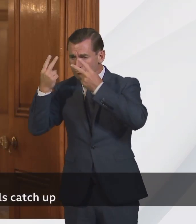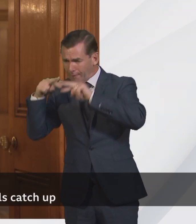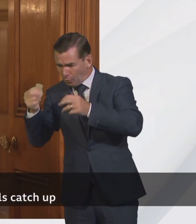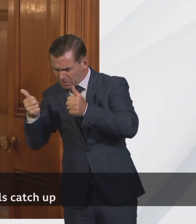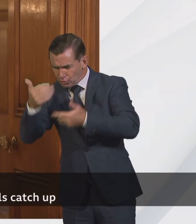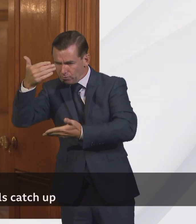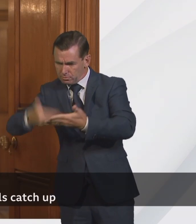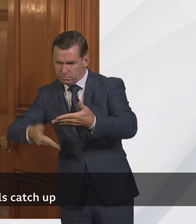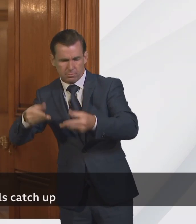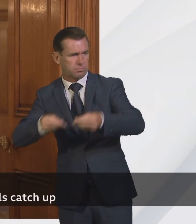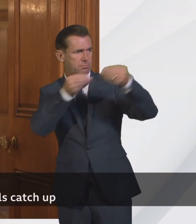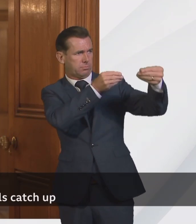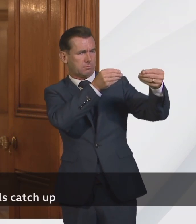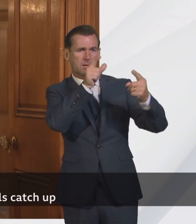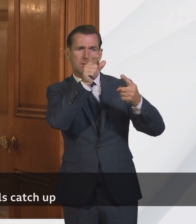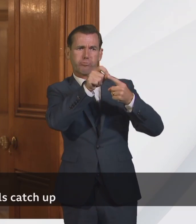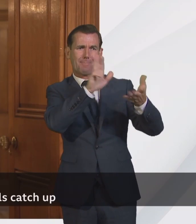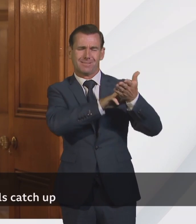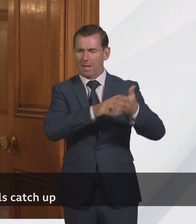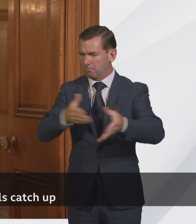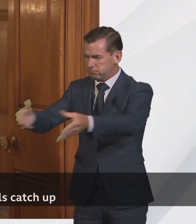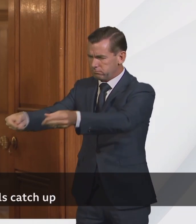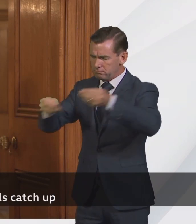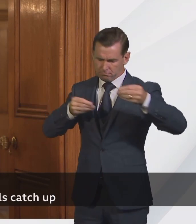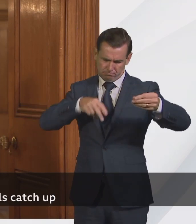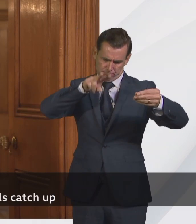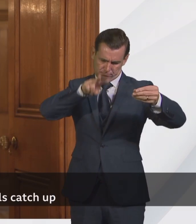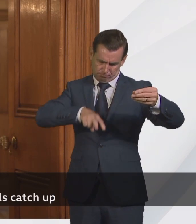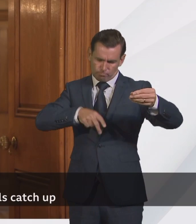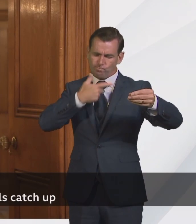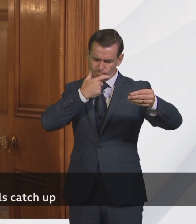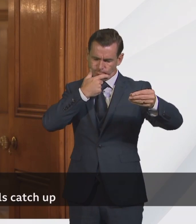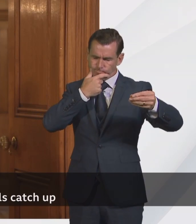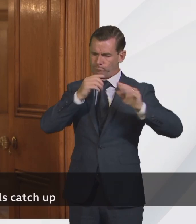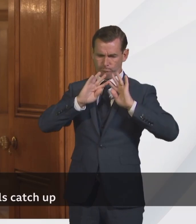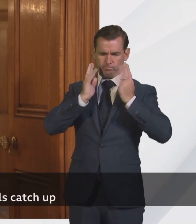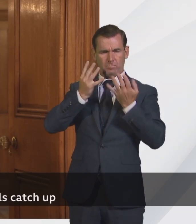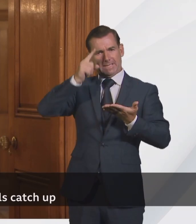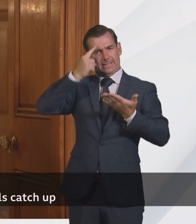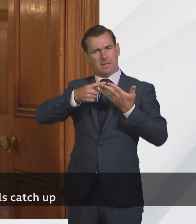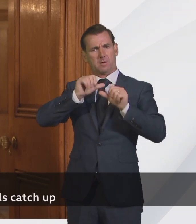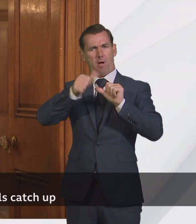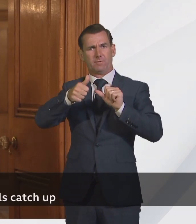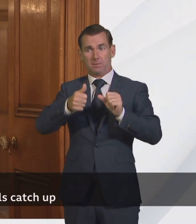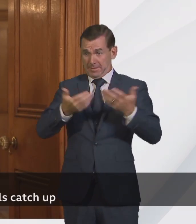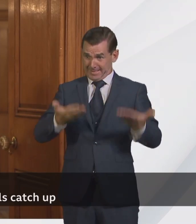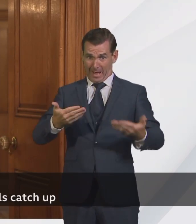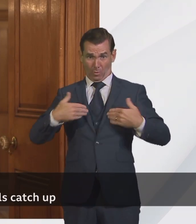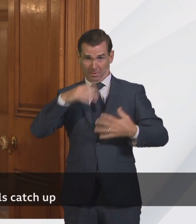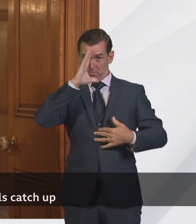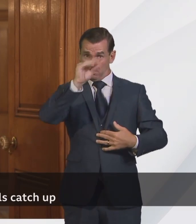and to Cabinet for Cabinet to make a decision. But I'm afraid I'm not in a position today to give you an exact